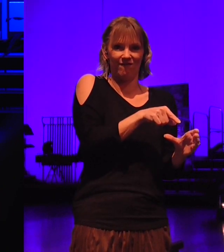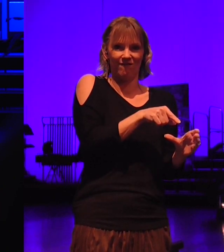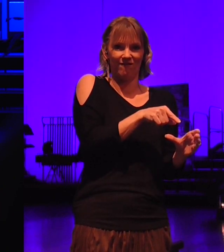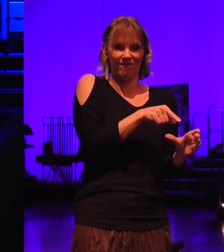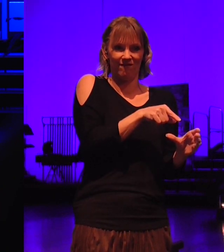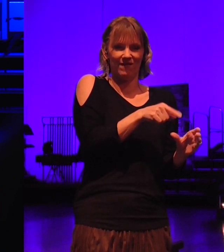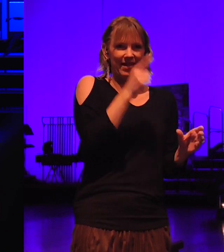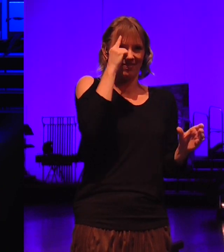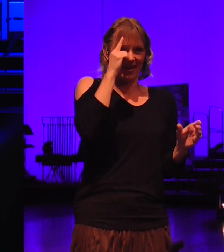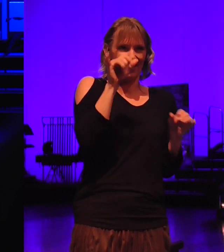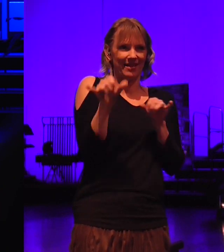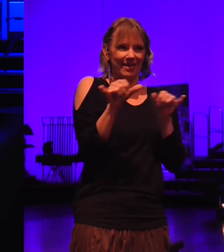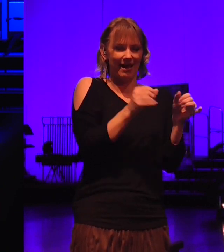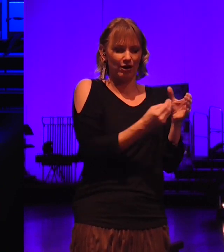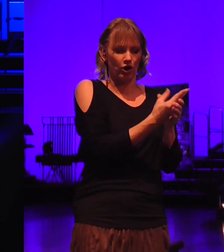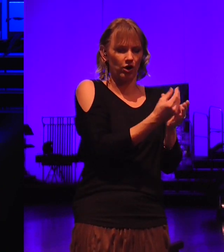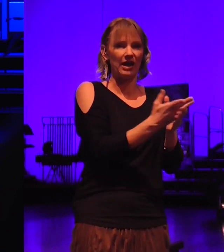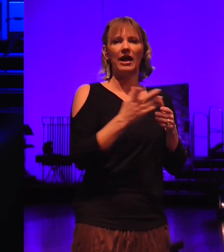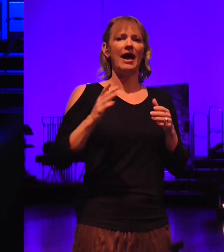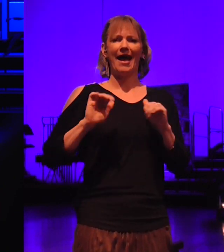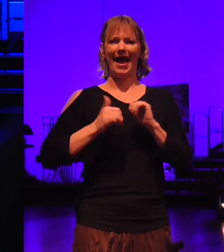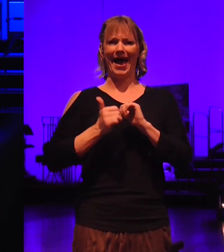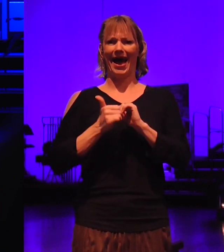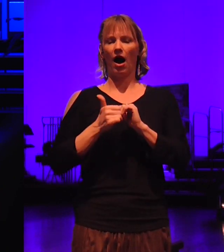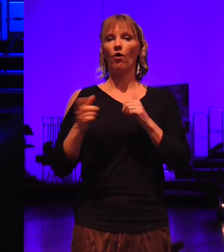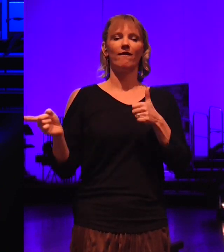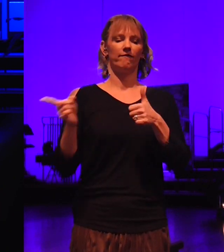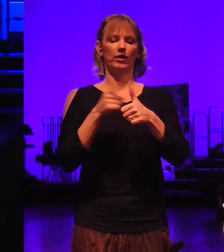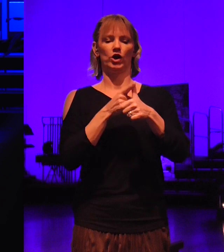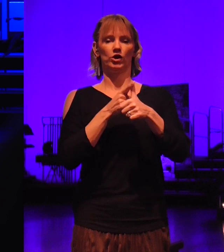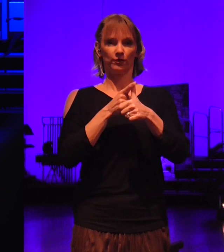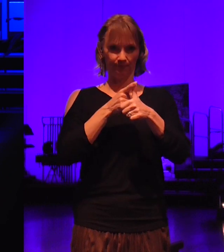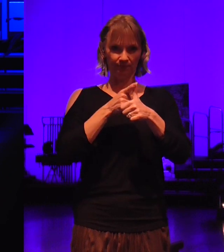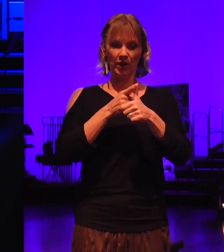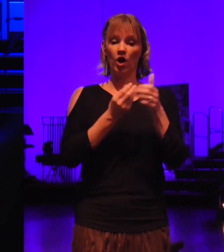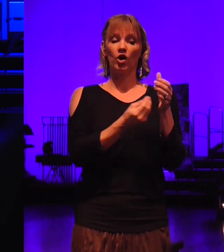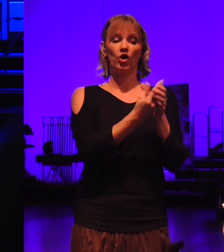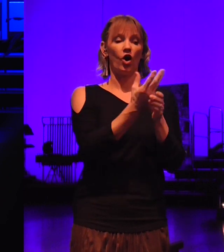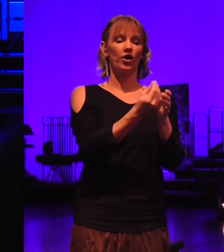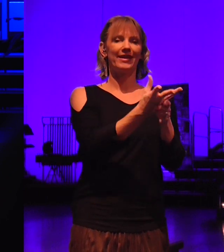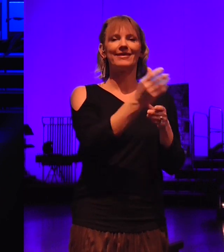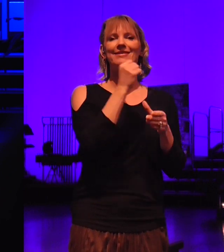First way to think like a garden is that the garden doesn't worry.